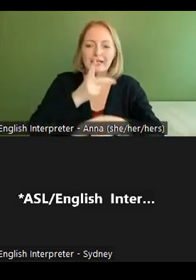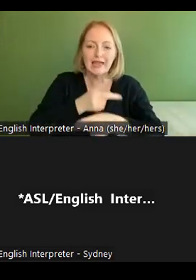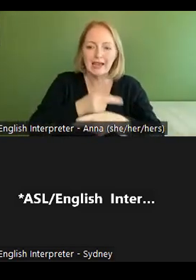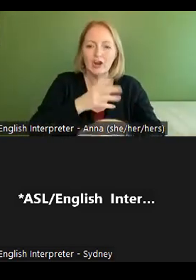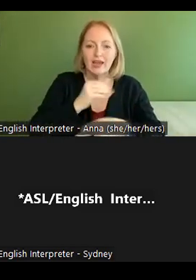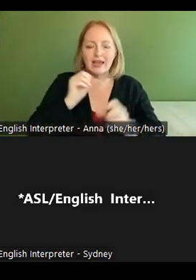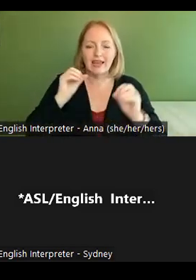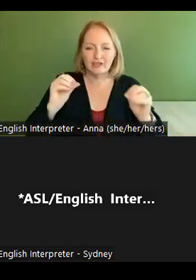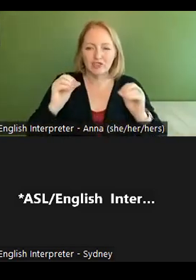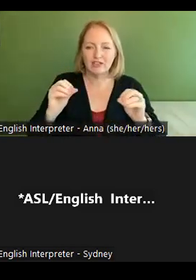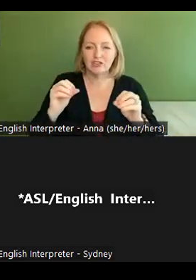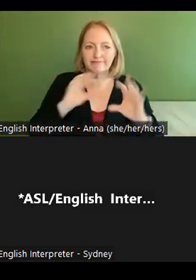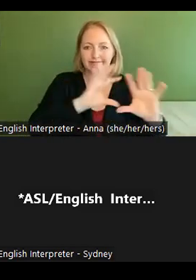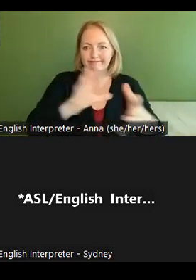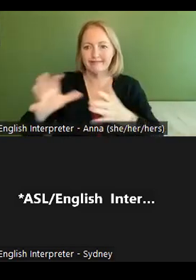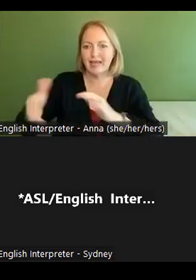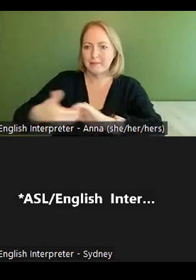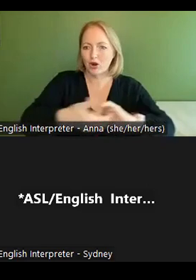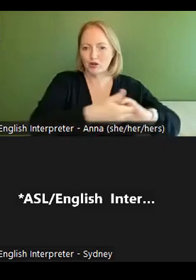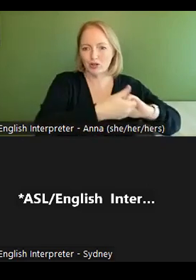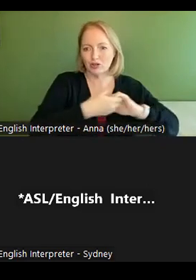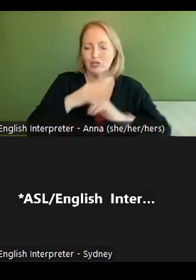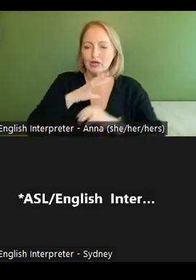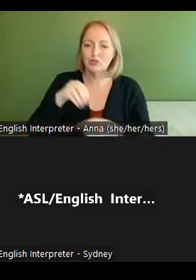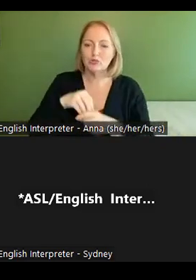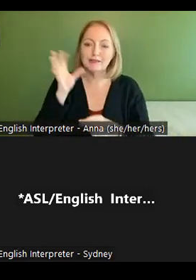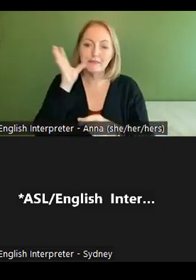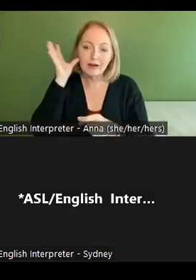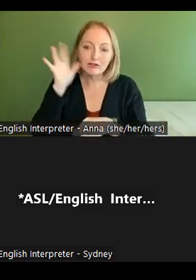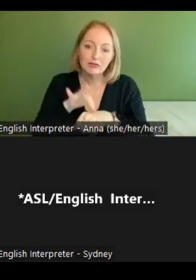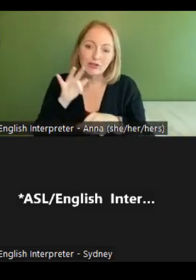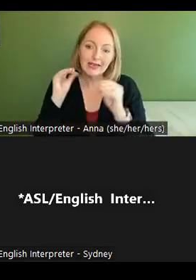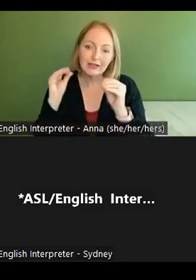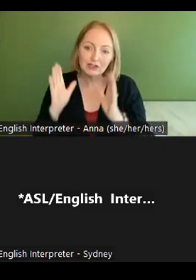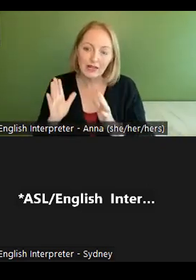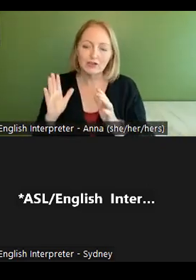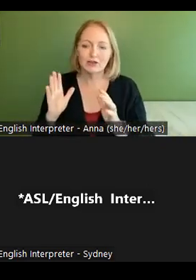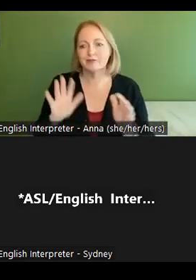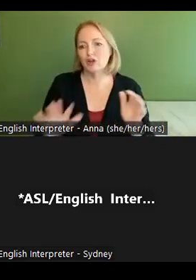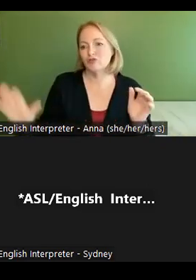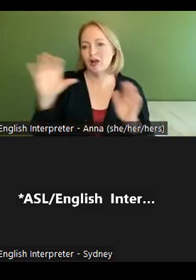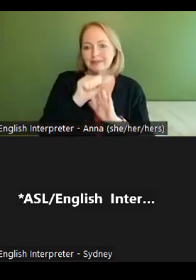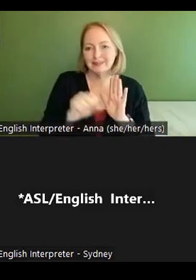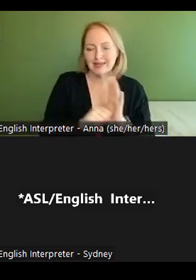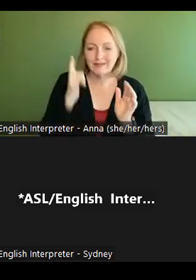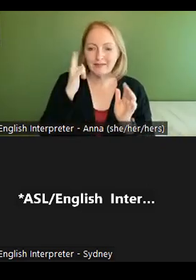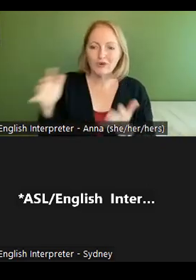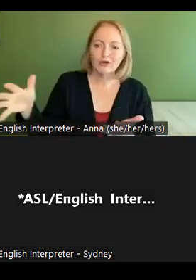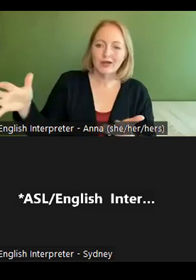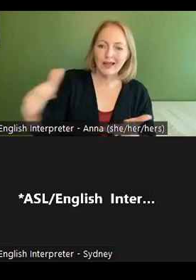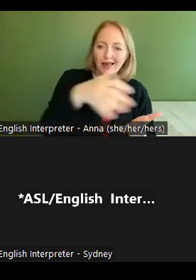and education entities and partners, including parents and early educators across the state, to collect